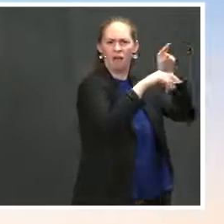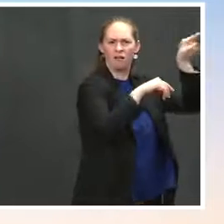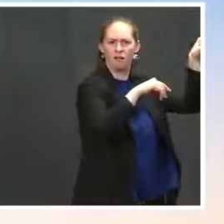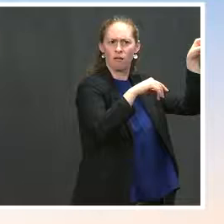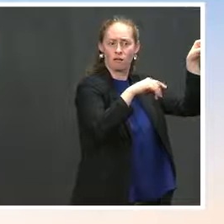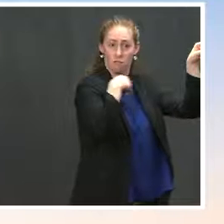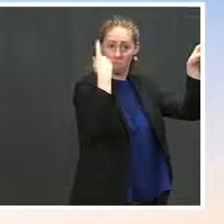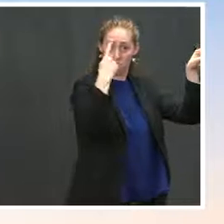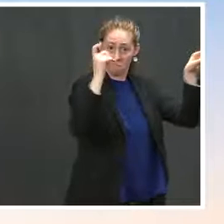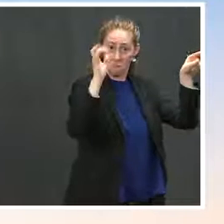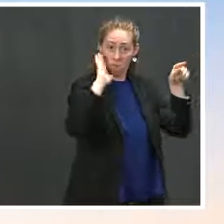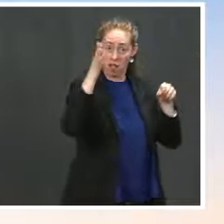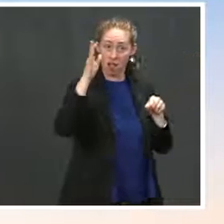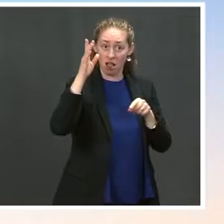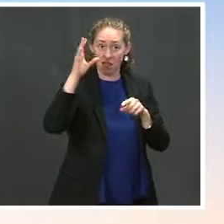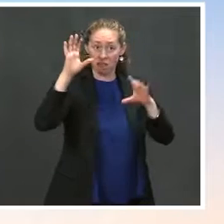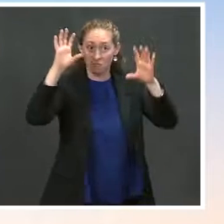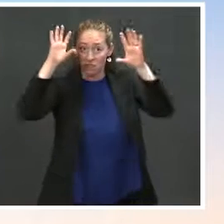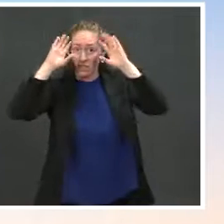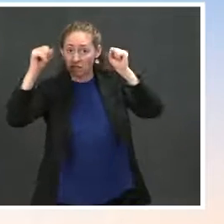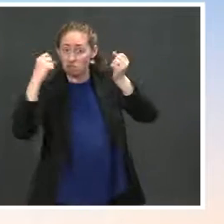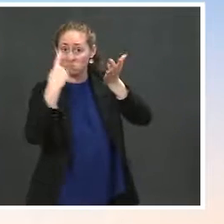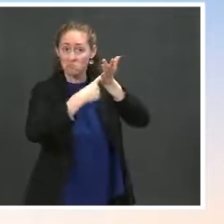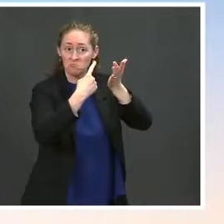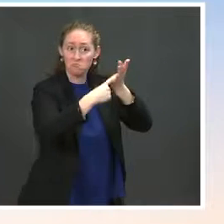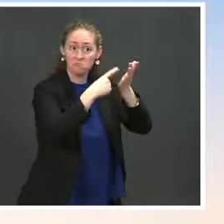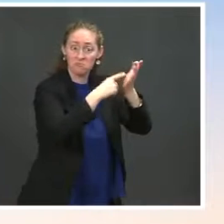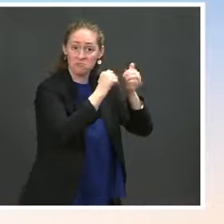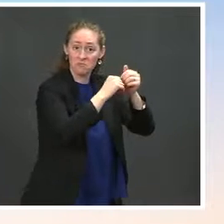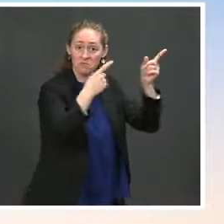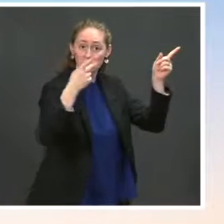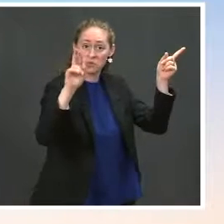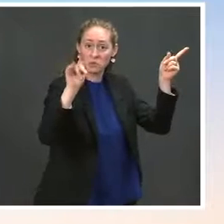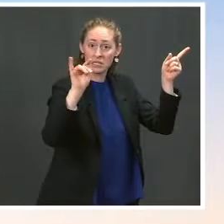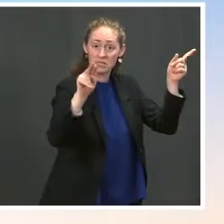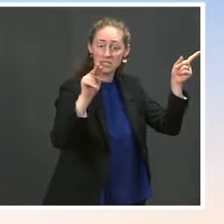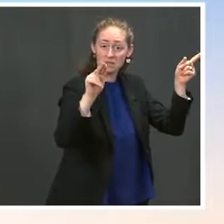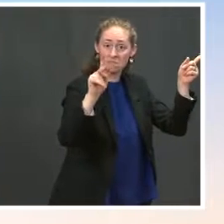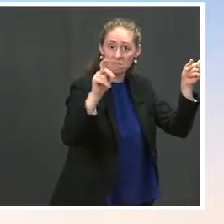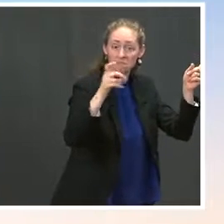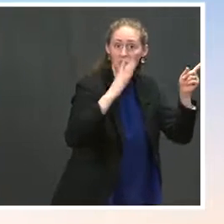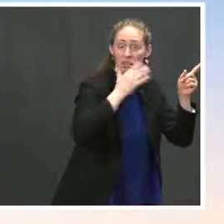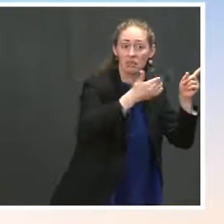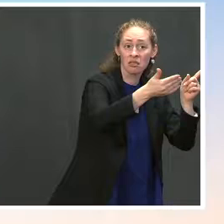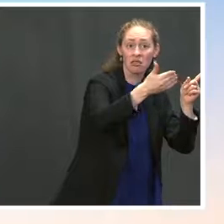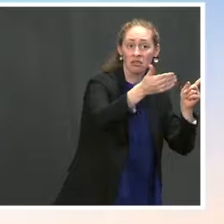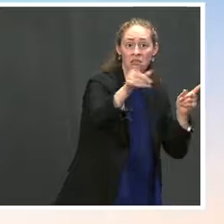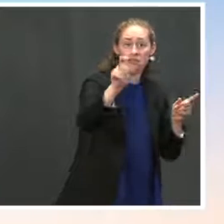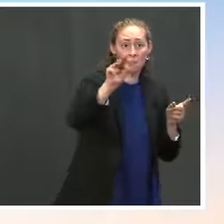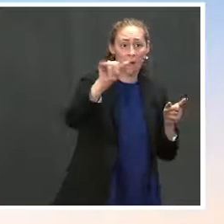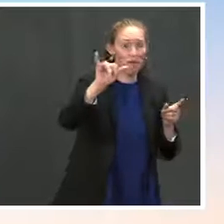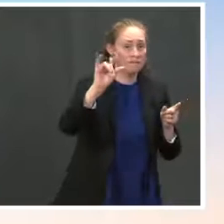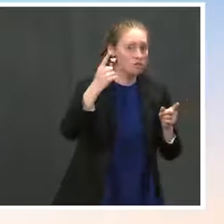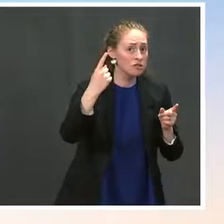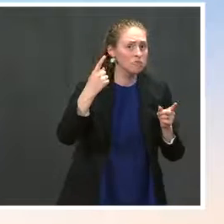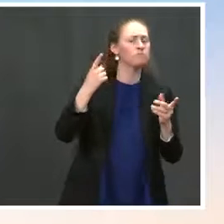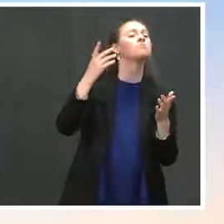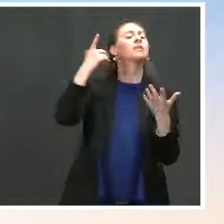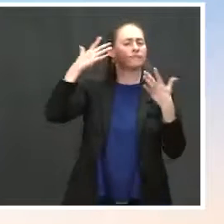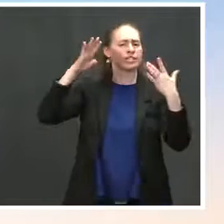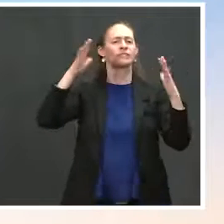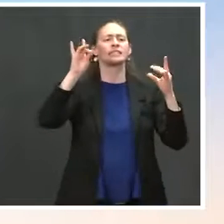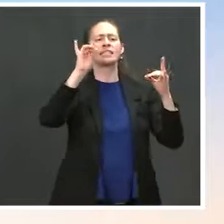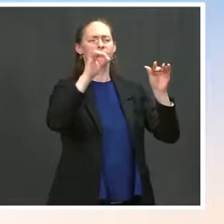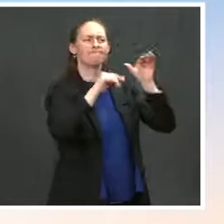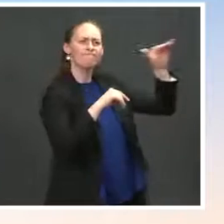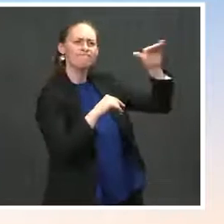troops away from that border by May 1st? Well, the president, of course, has expressed he had a call with President Putin